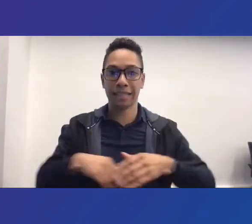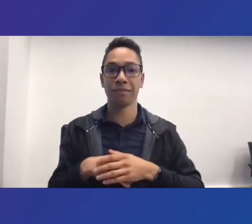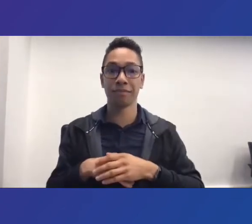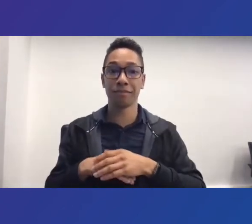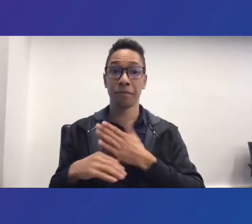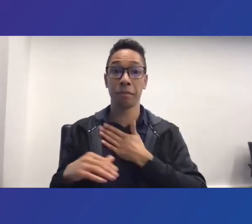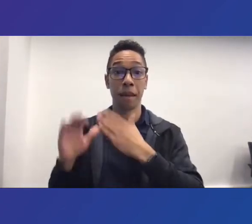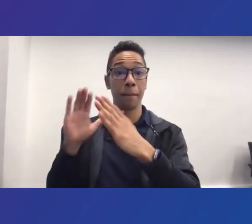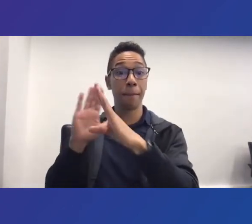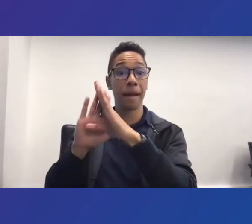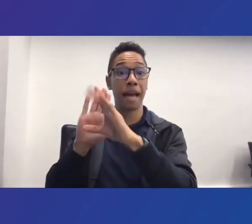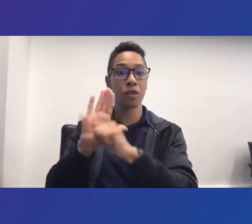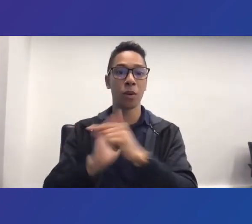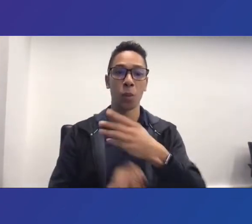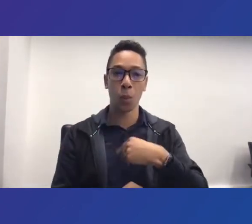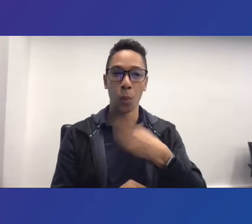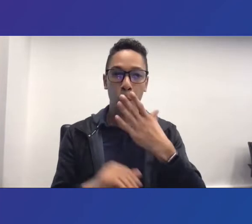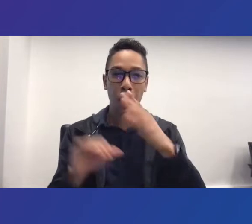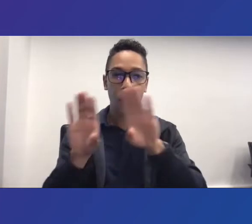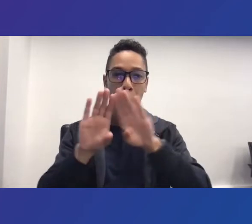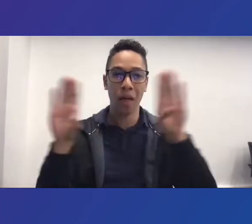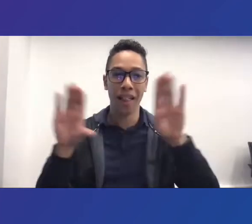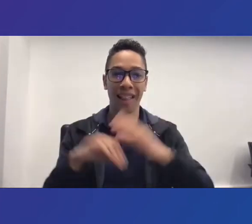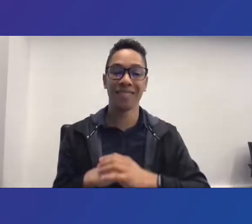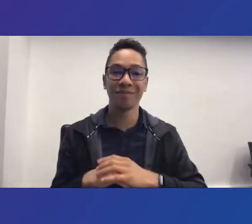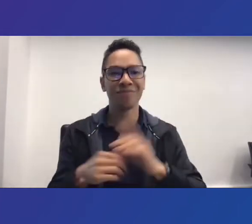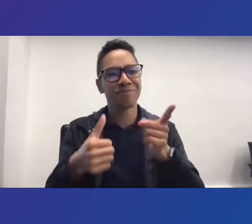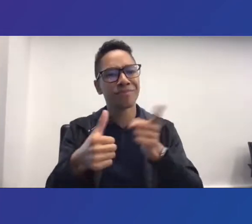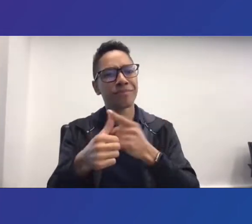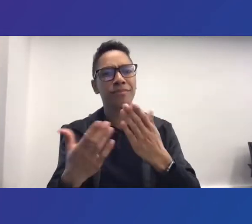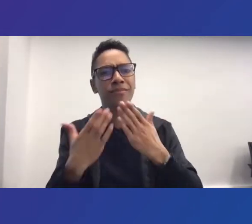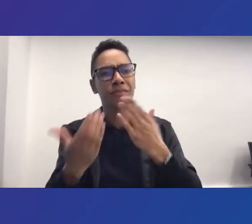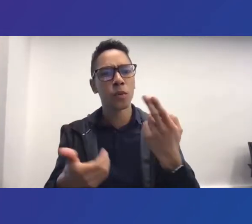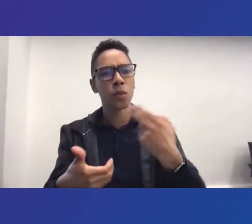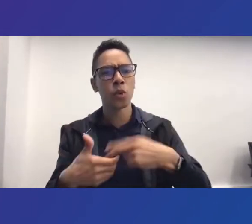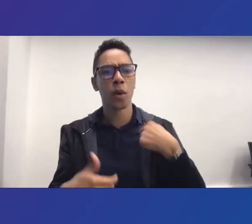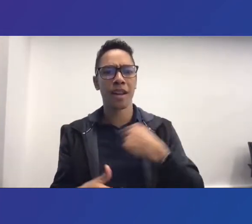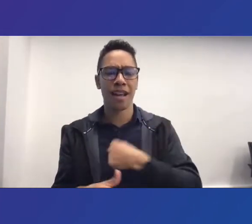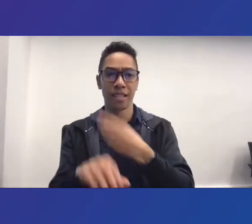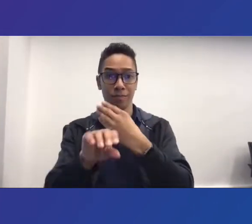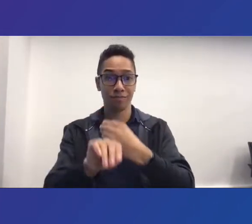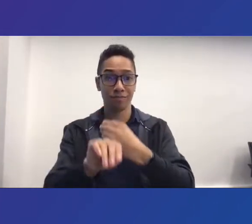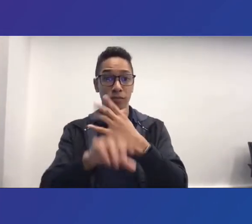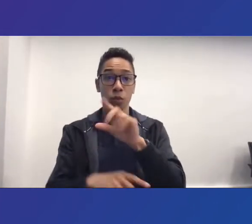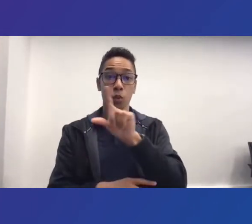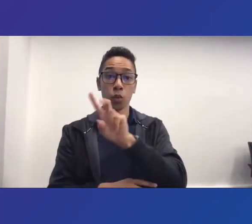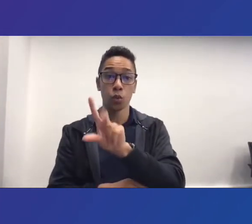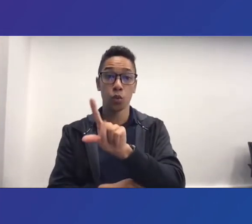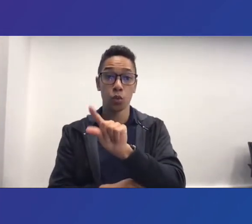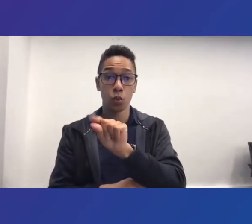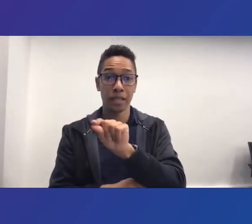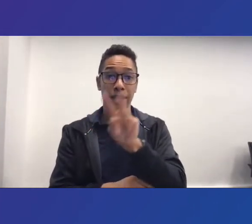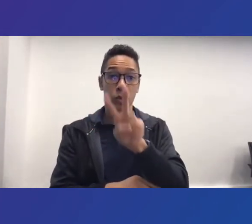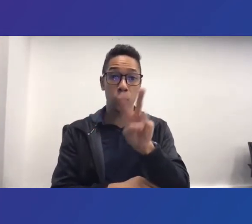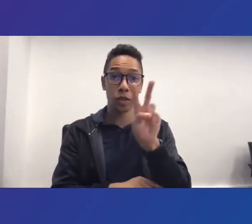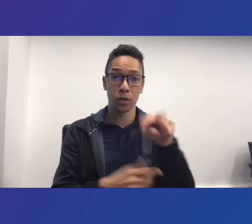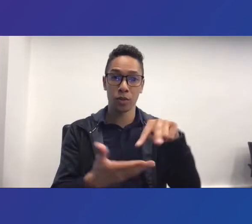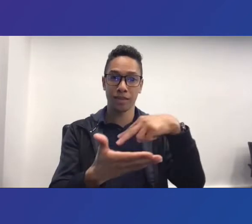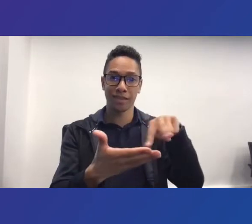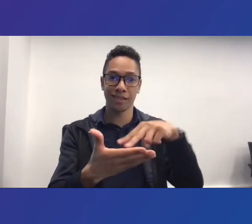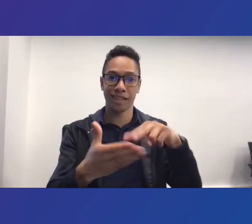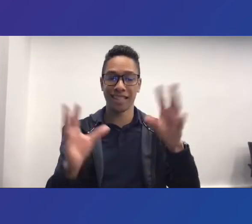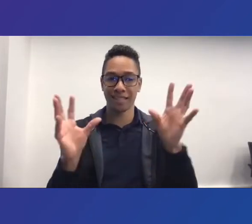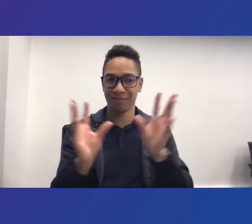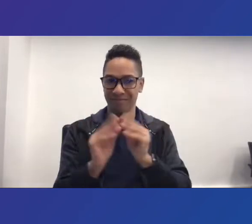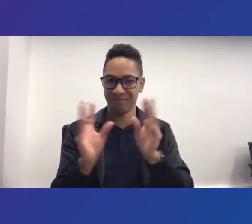wall. First, thank you for joining us for the Digital 2022 Dance NYC Symposium. As we are at